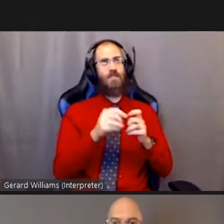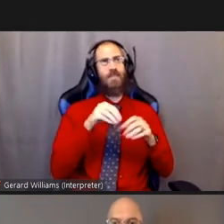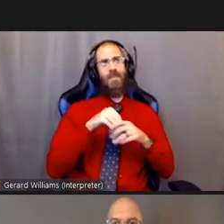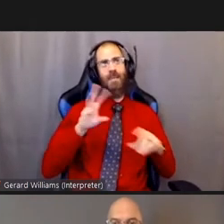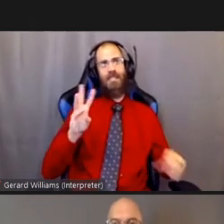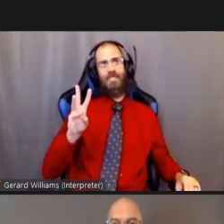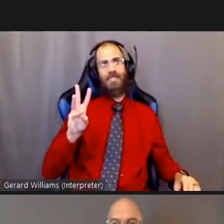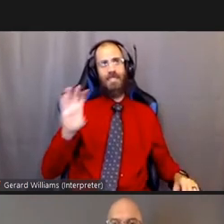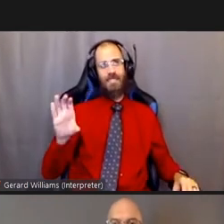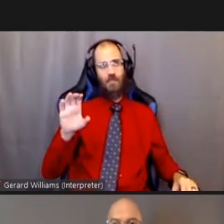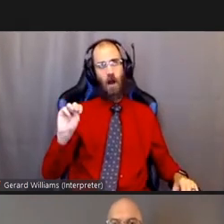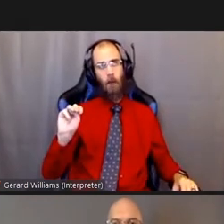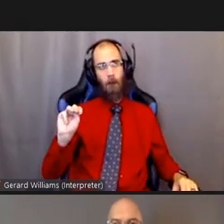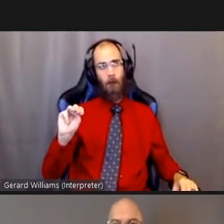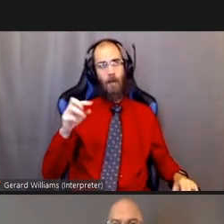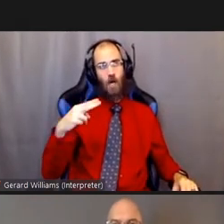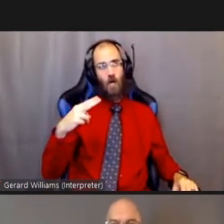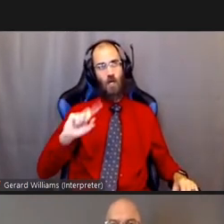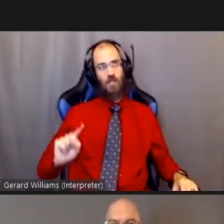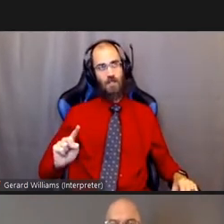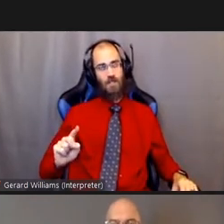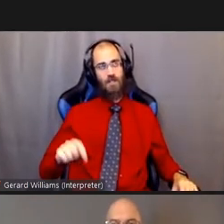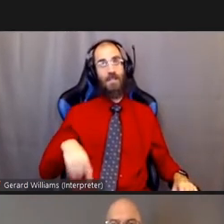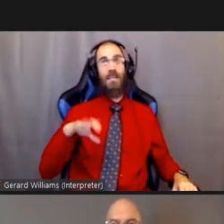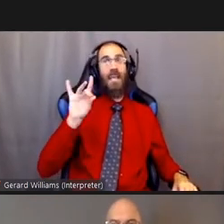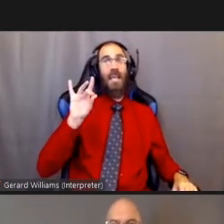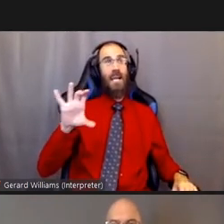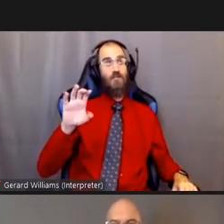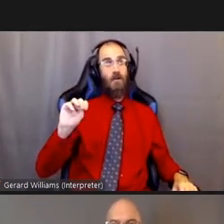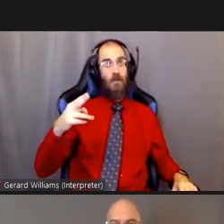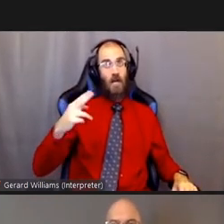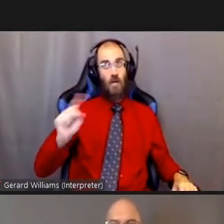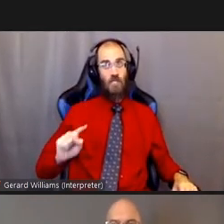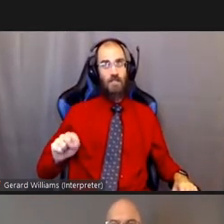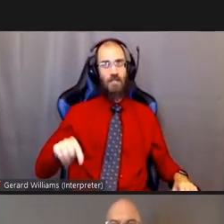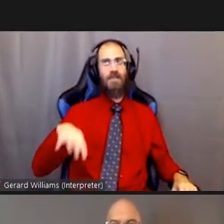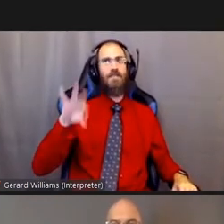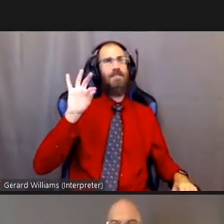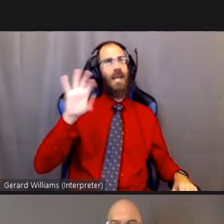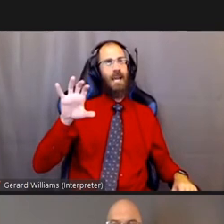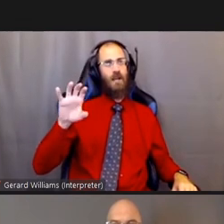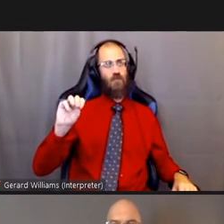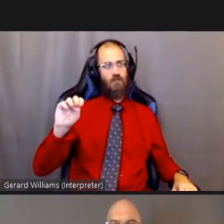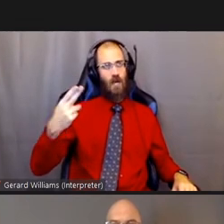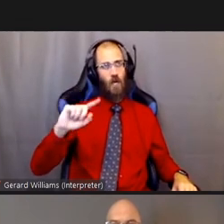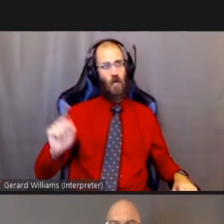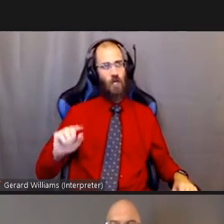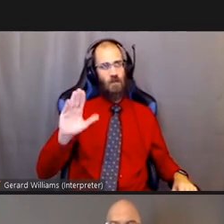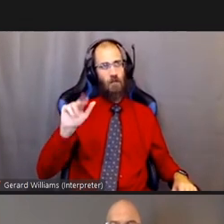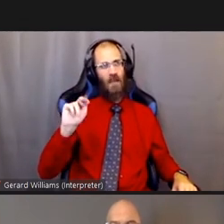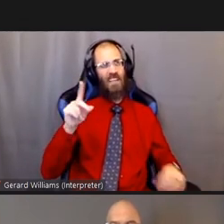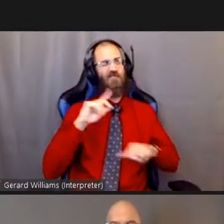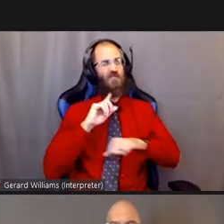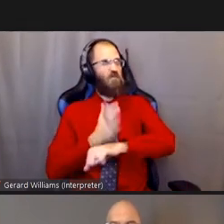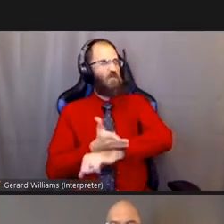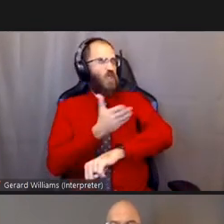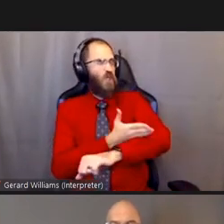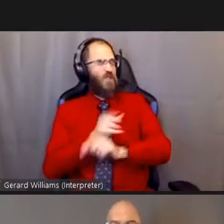megahertz, 800 megahertz, and 900 megahertz bands to improve use of low band spectrum for